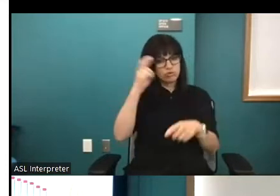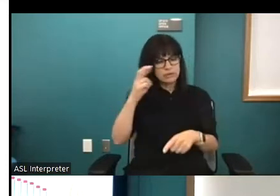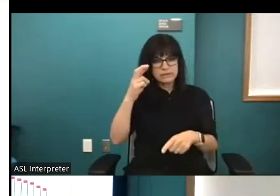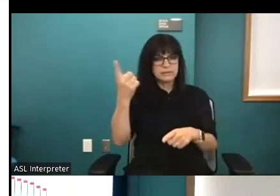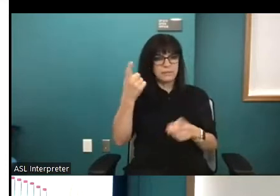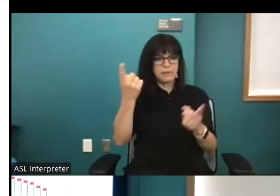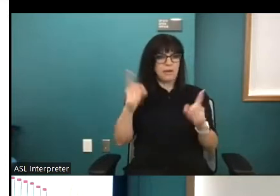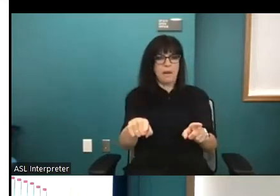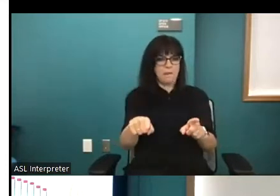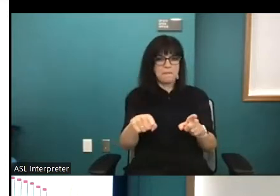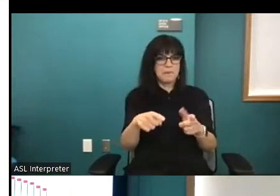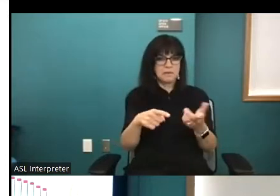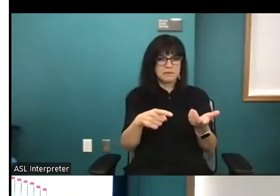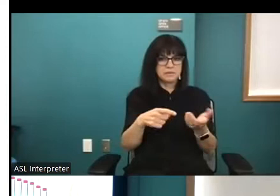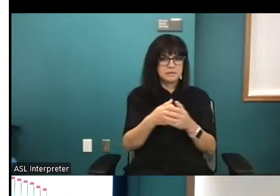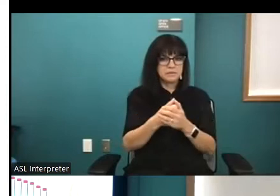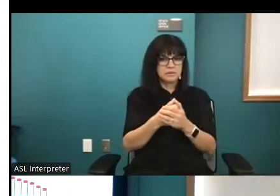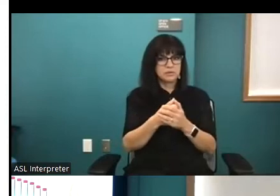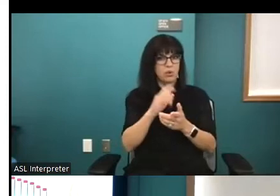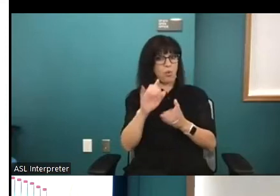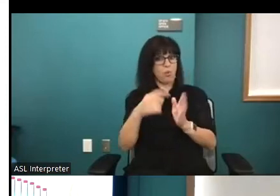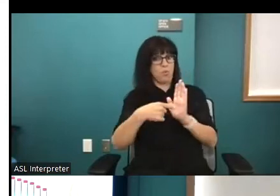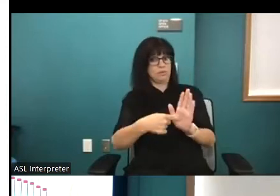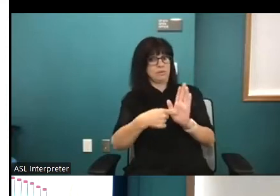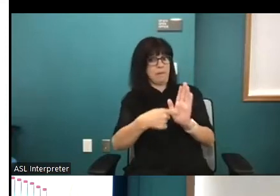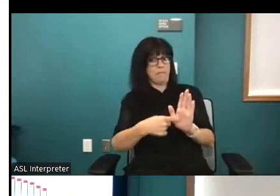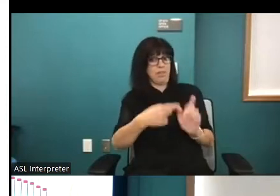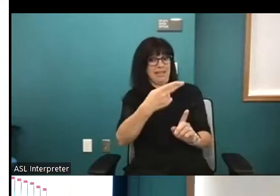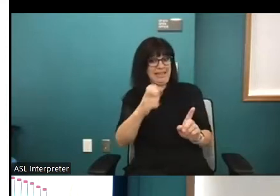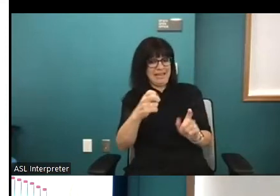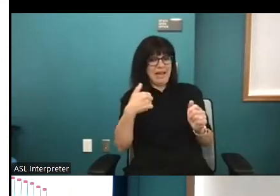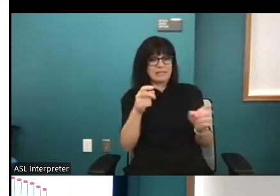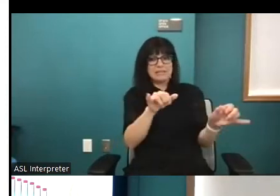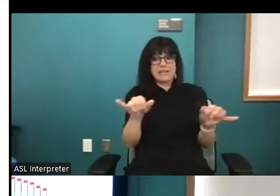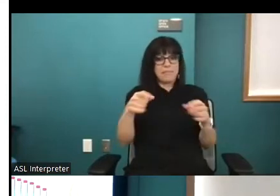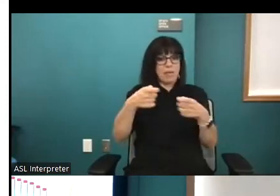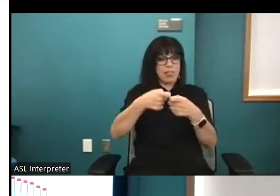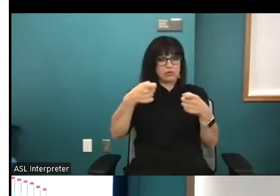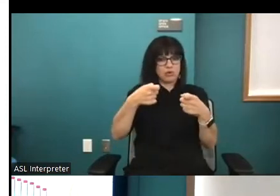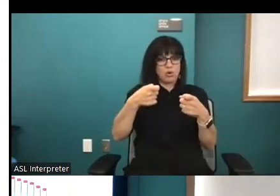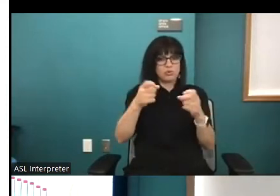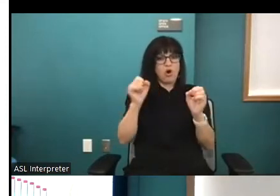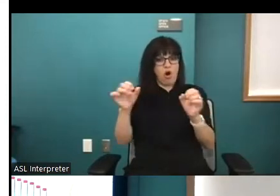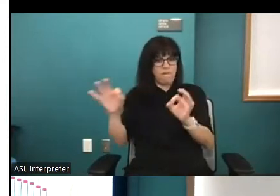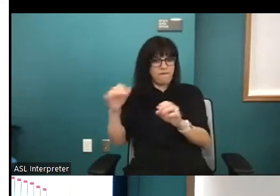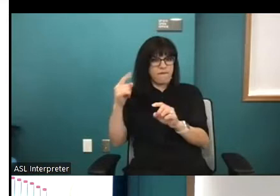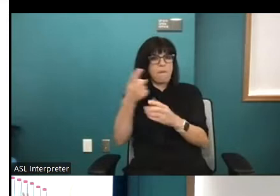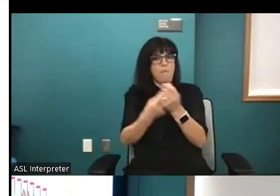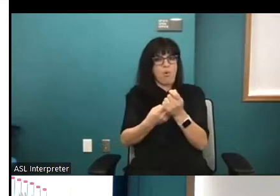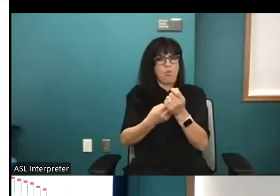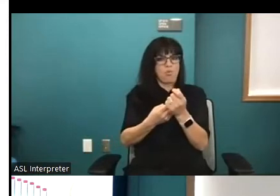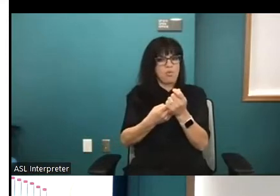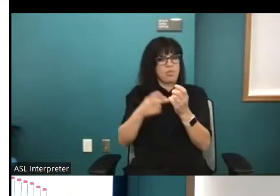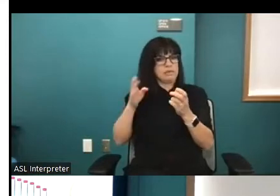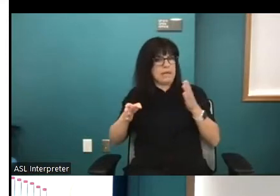happen. And actually this example, he has the same electrodes disabled on both sides, which is really weird and rare.